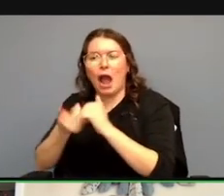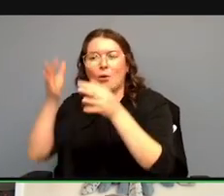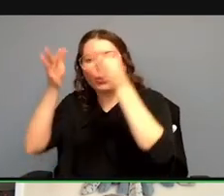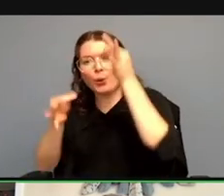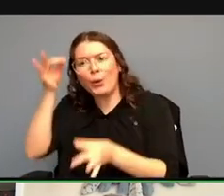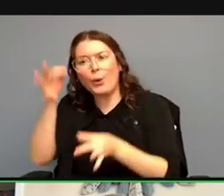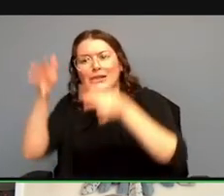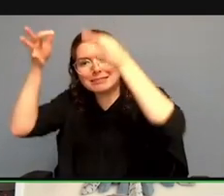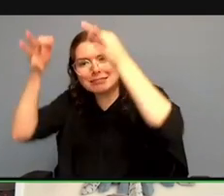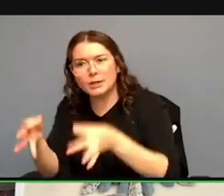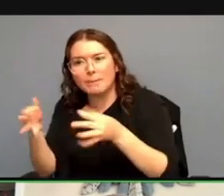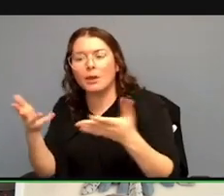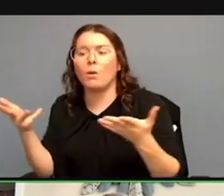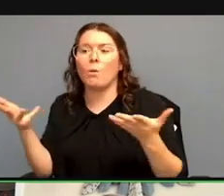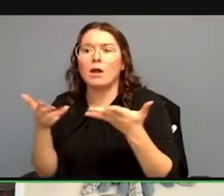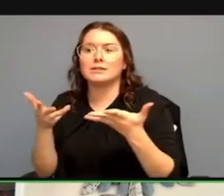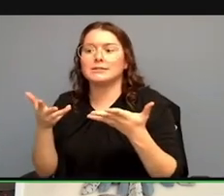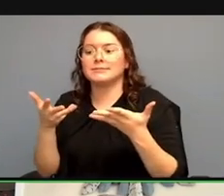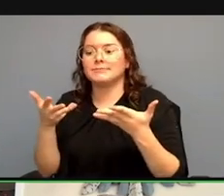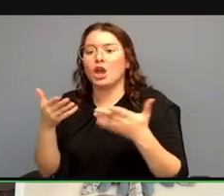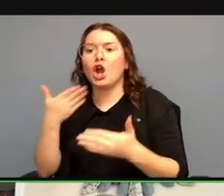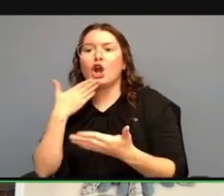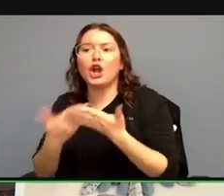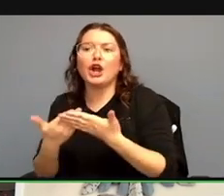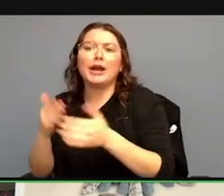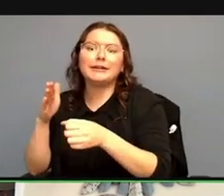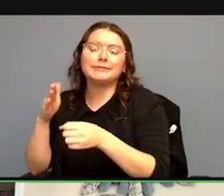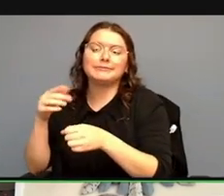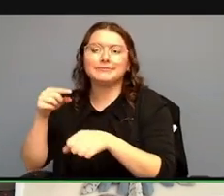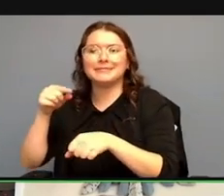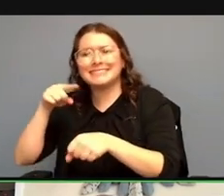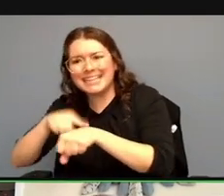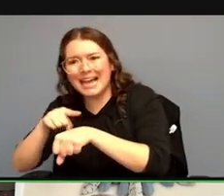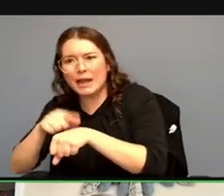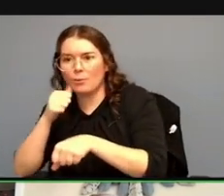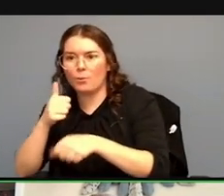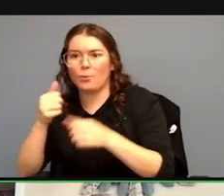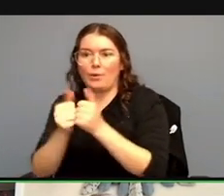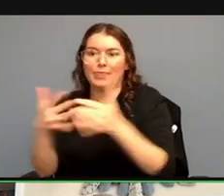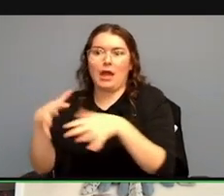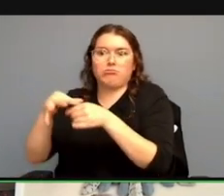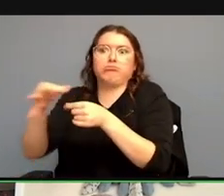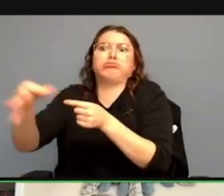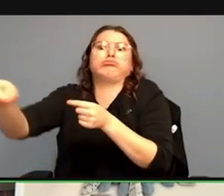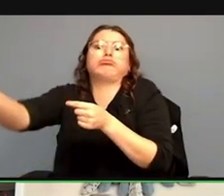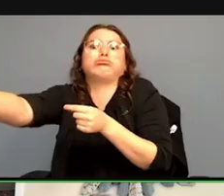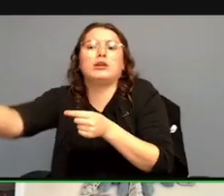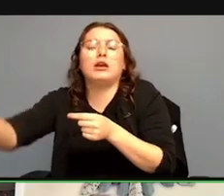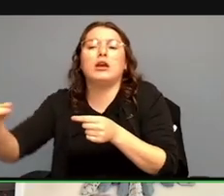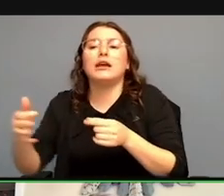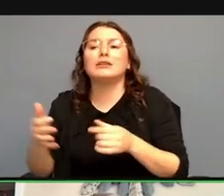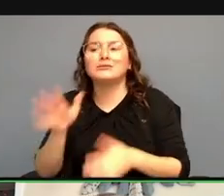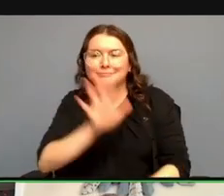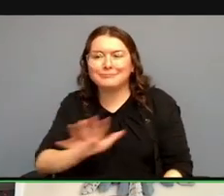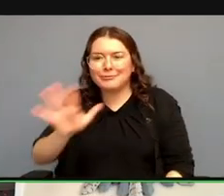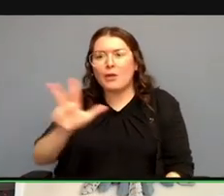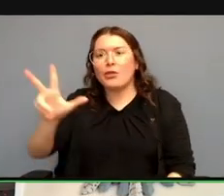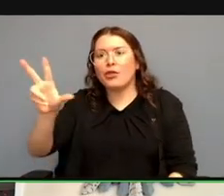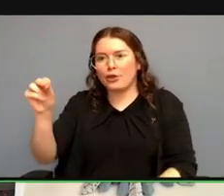a reasonable amount of time without unnecessary delay, it's typically around 30